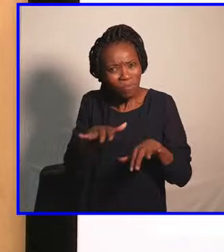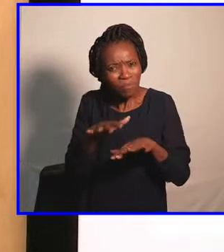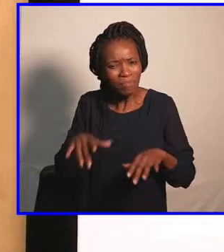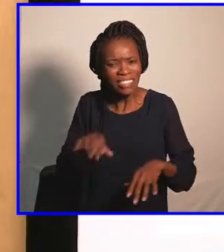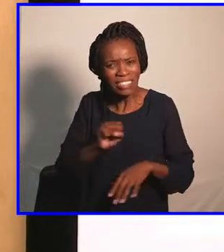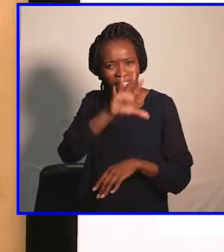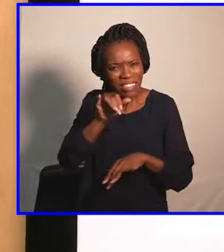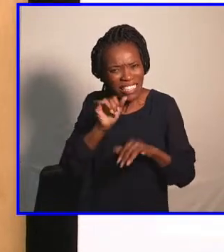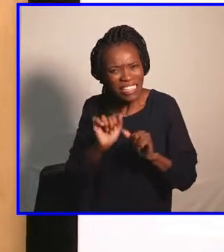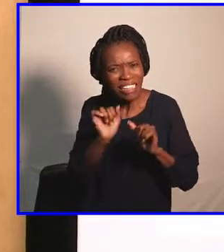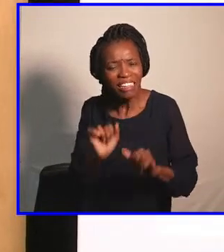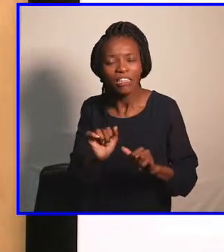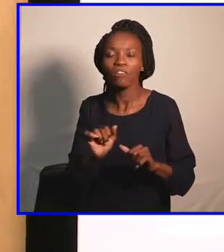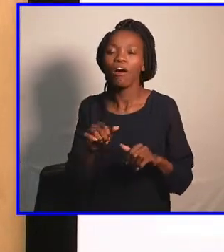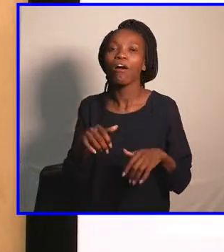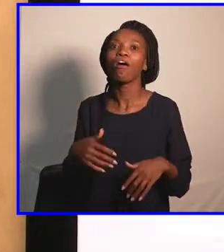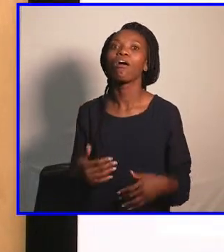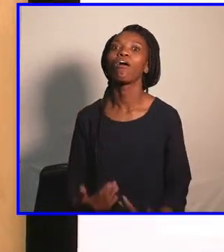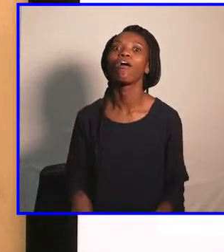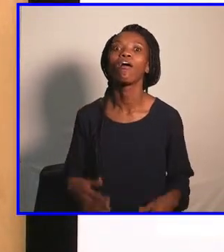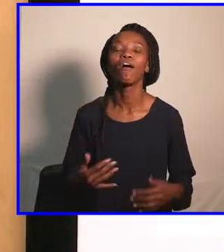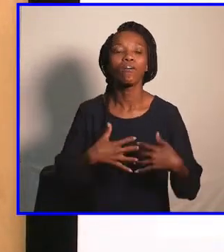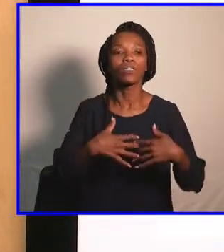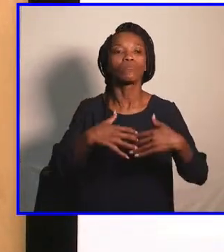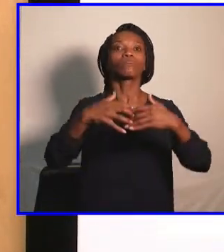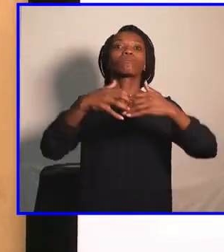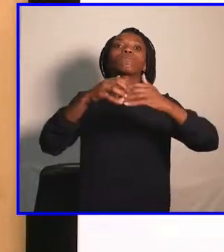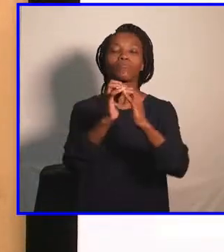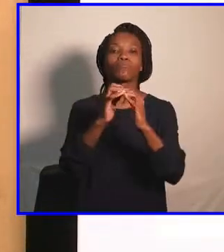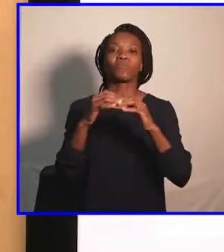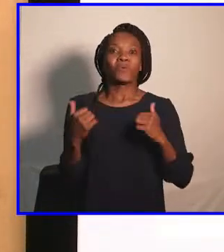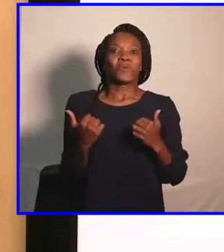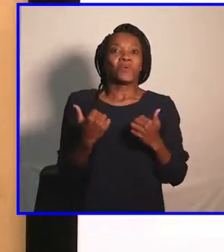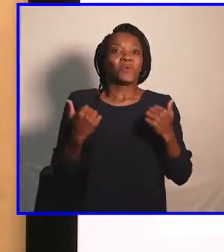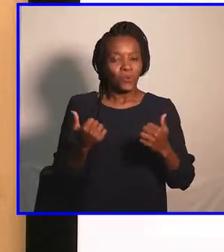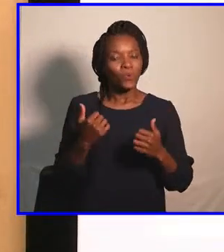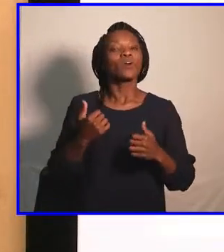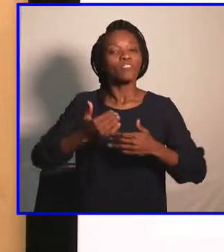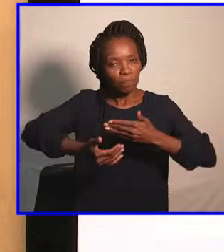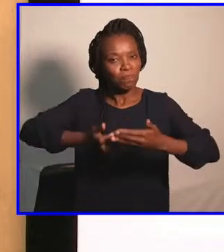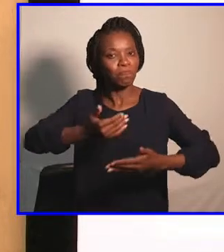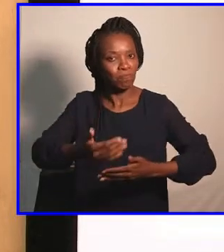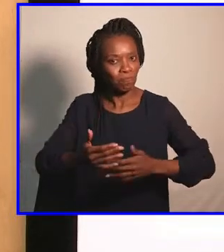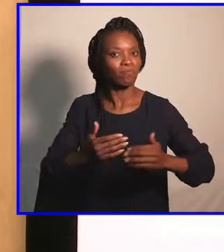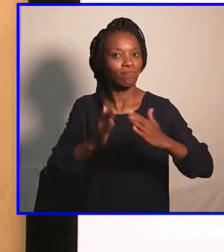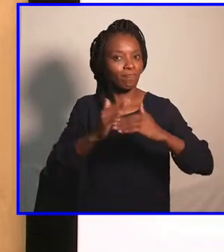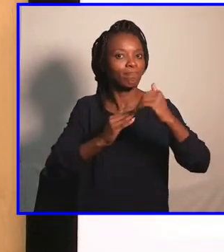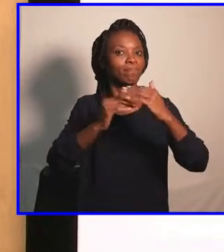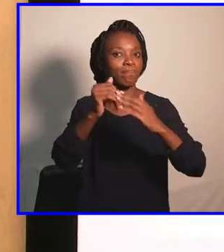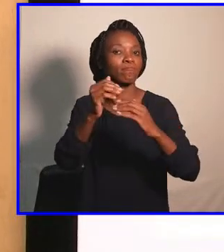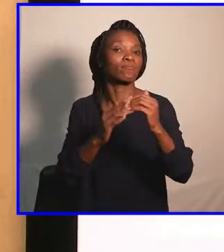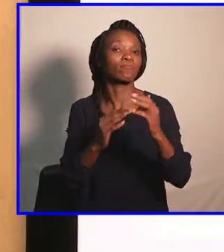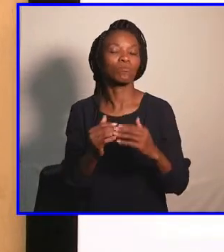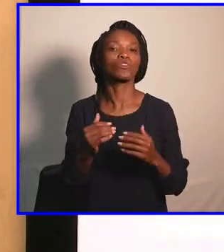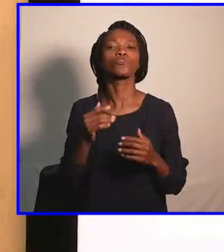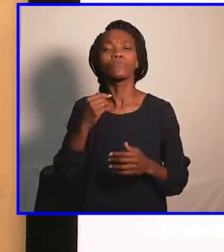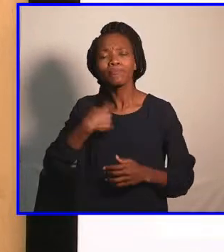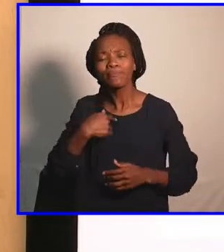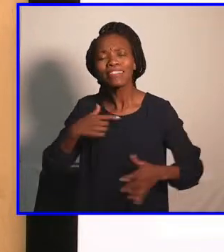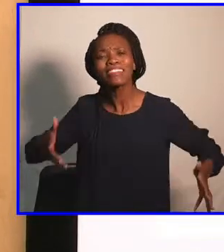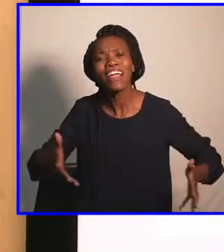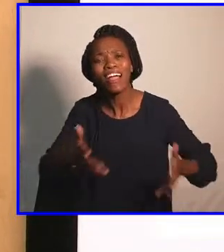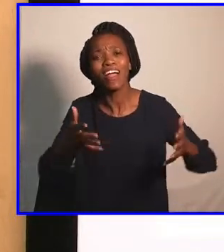people, we have been able to rebuild and continue to do so. So I'd like to encourage SARS to